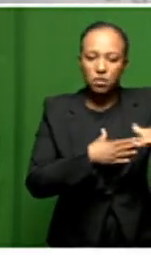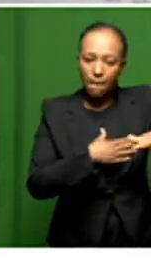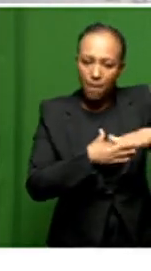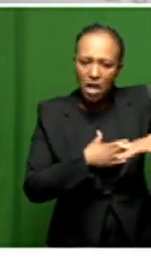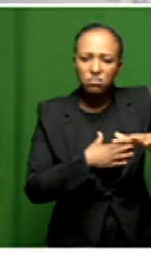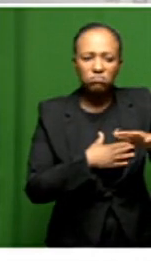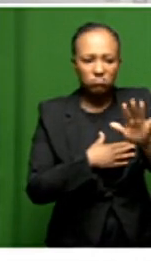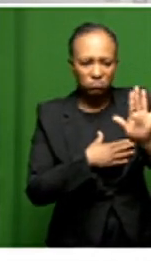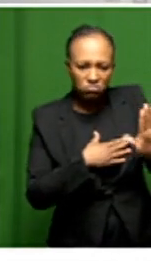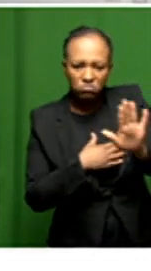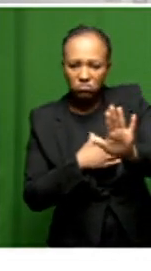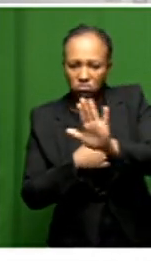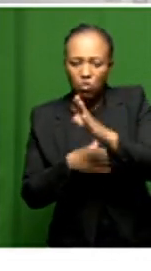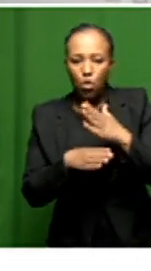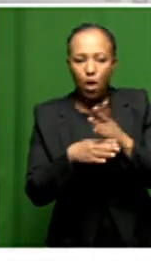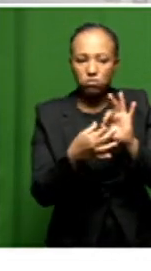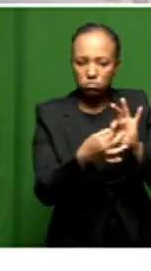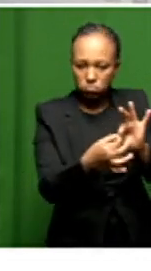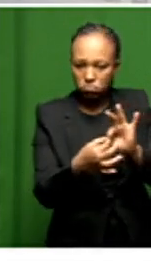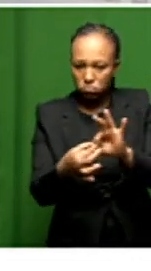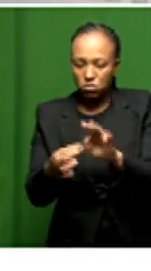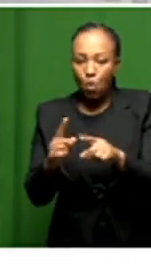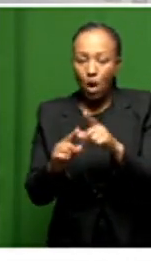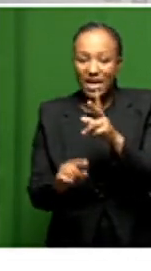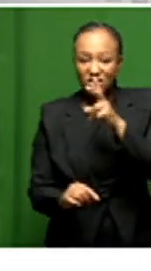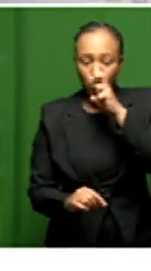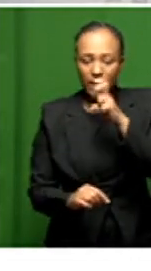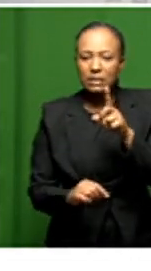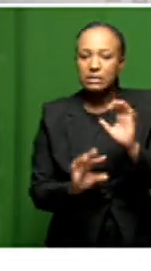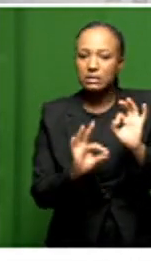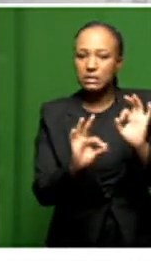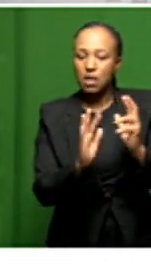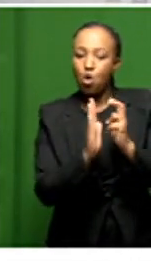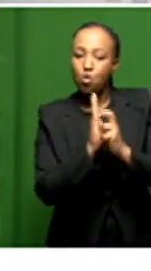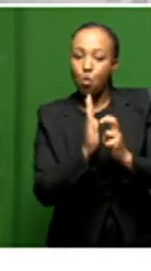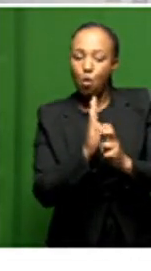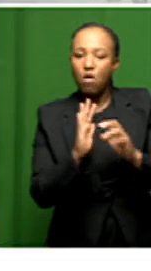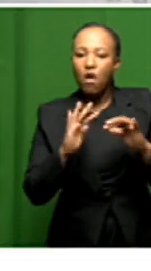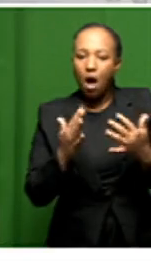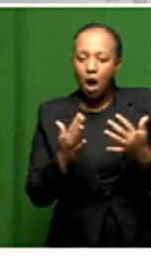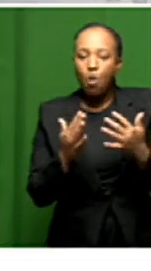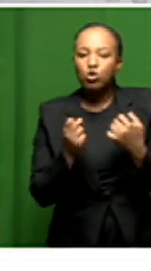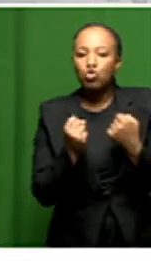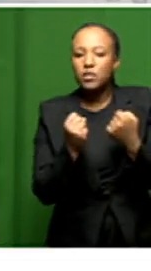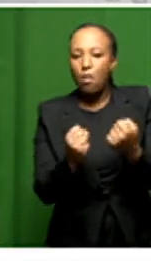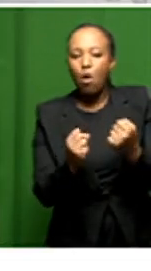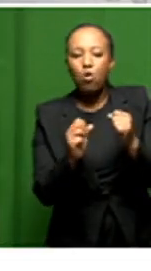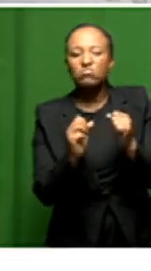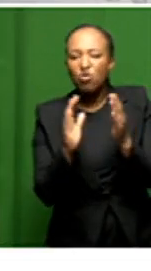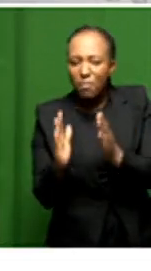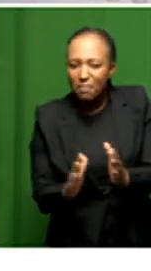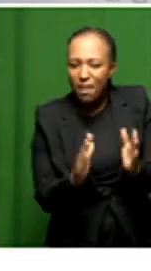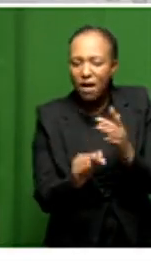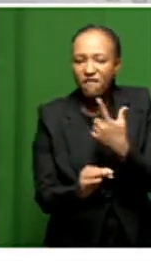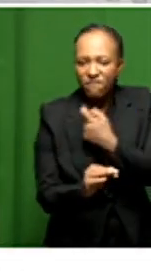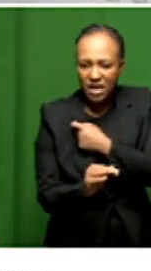challenges. There are definitely very strict clinical protocols around how to transport and prepare vaccines, and